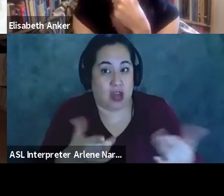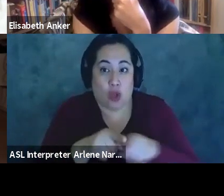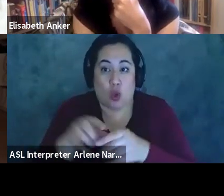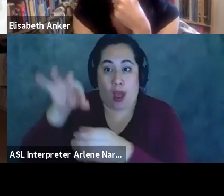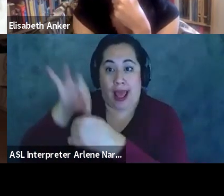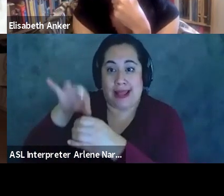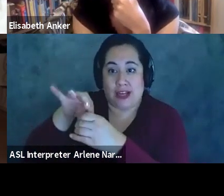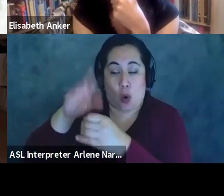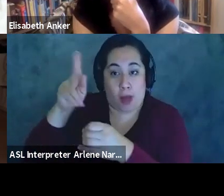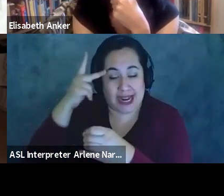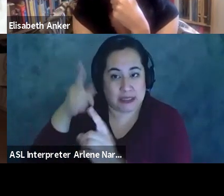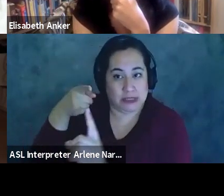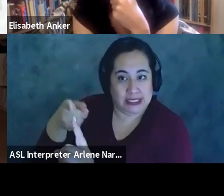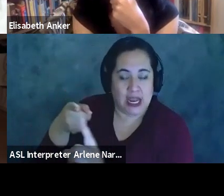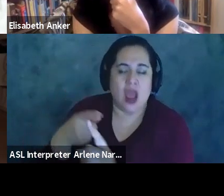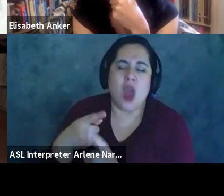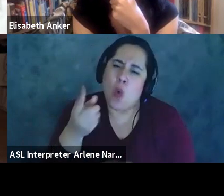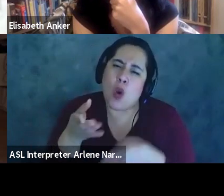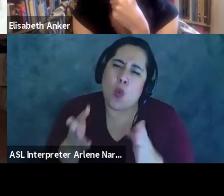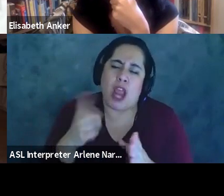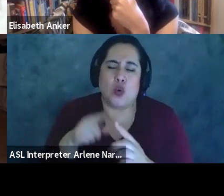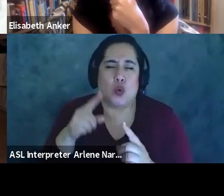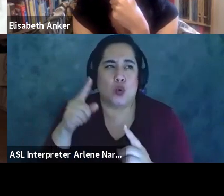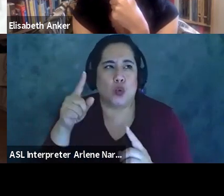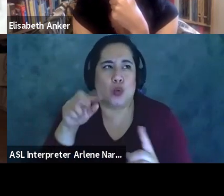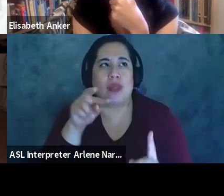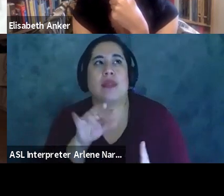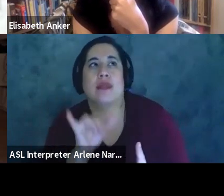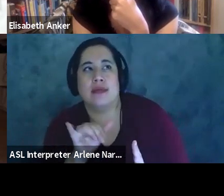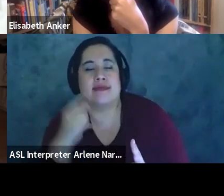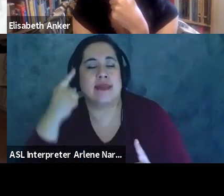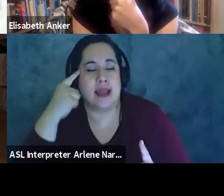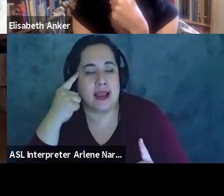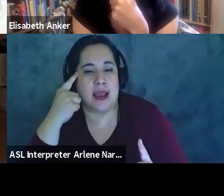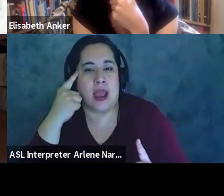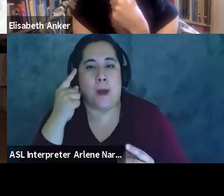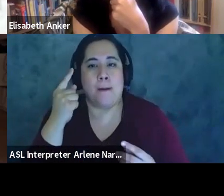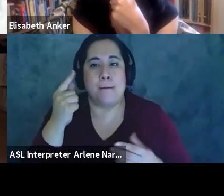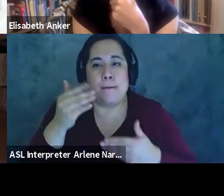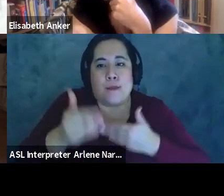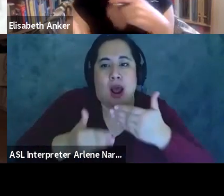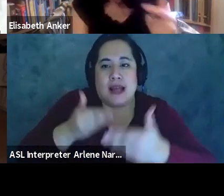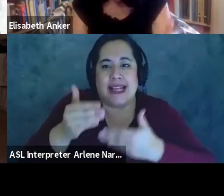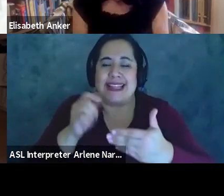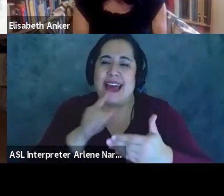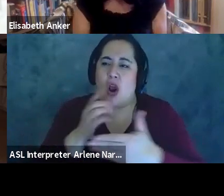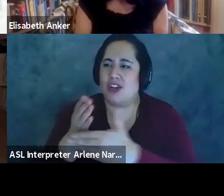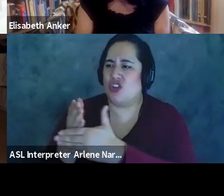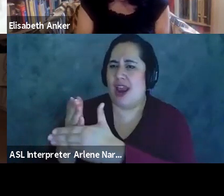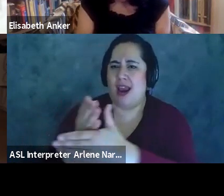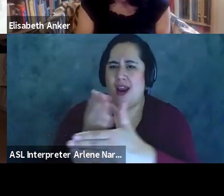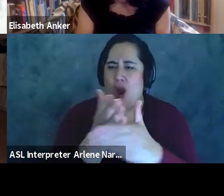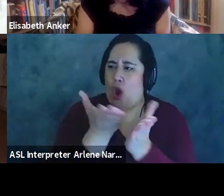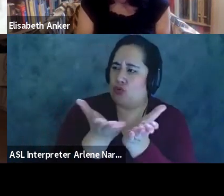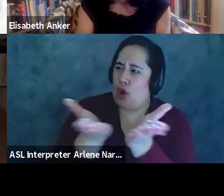in particular, as one way of thinking about processes that are shared actually